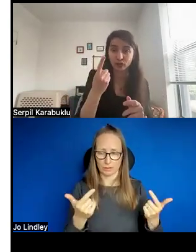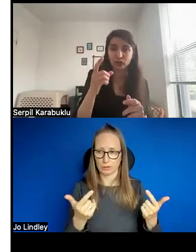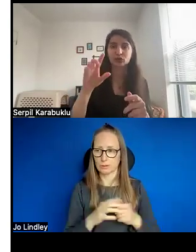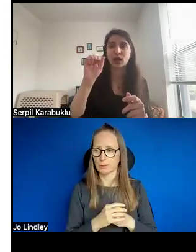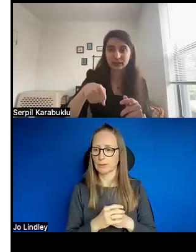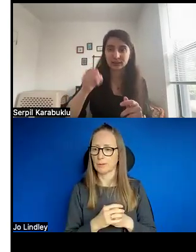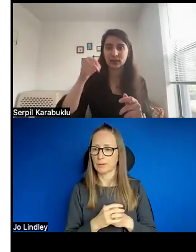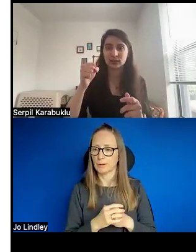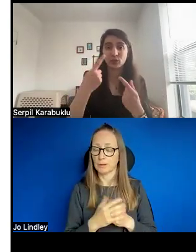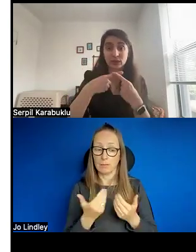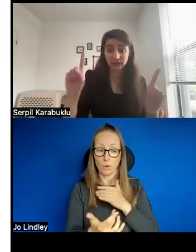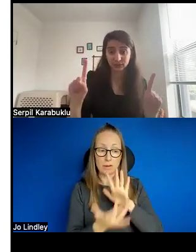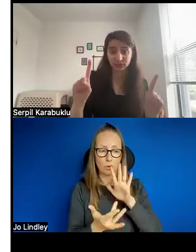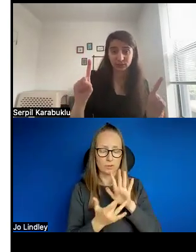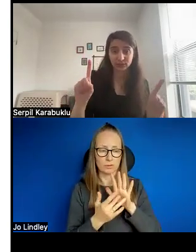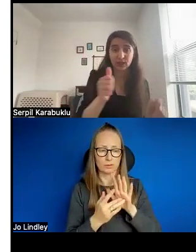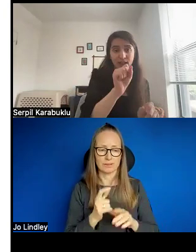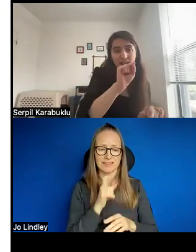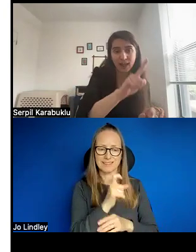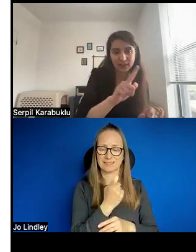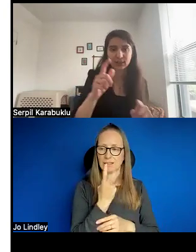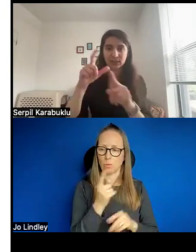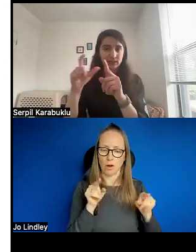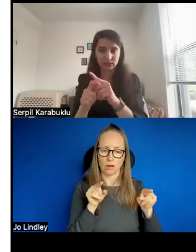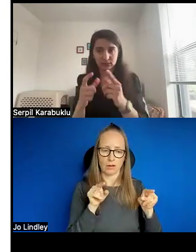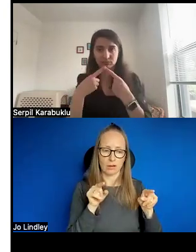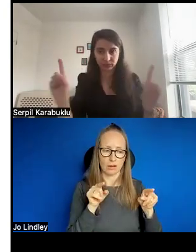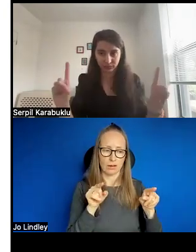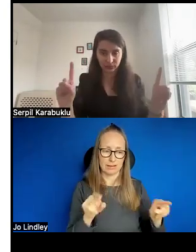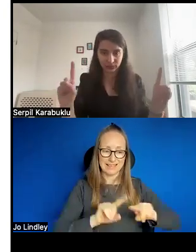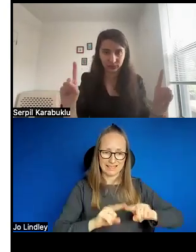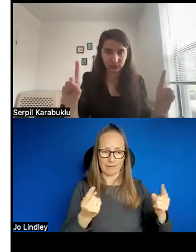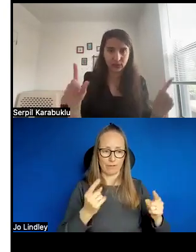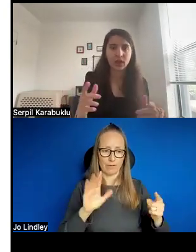importantly, first head nods also distinct in ASL